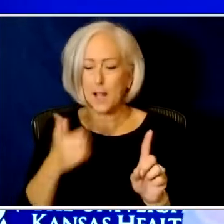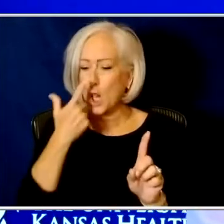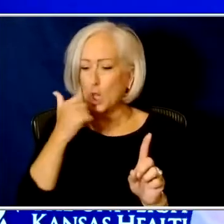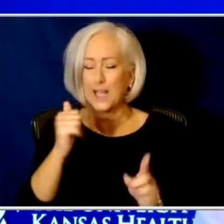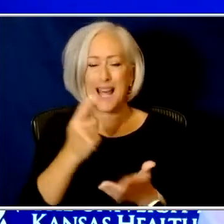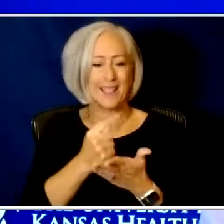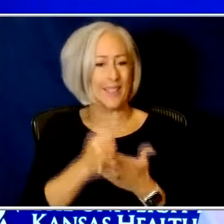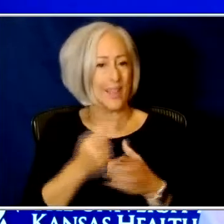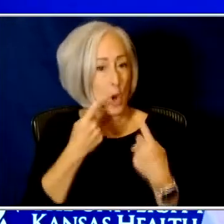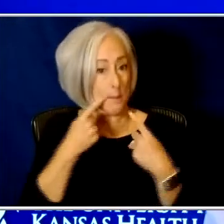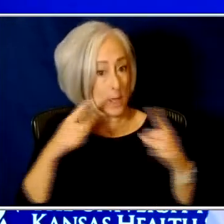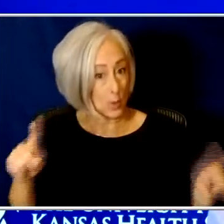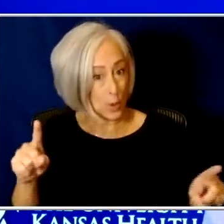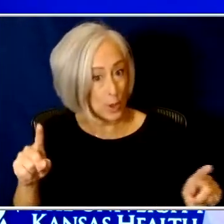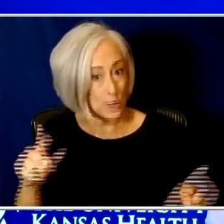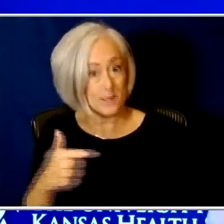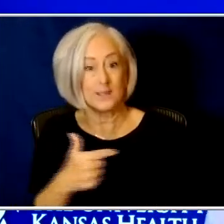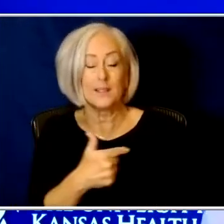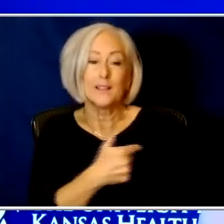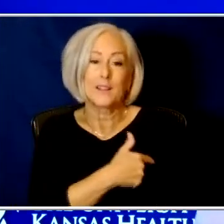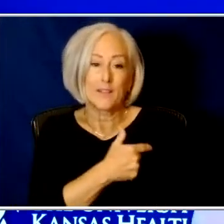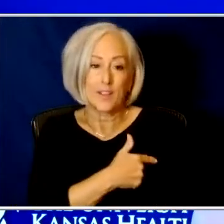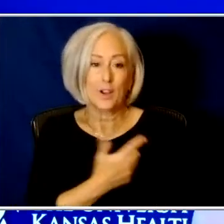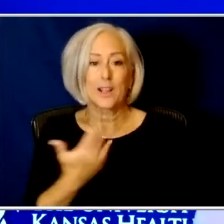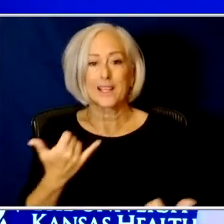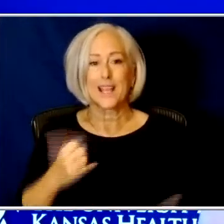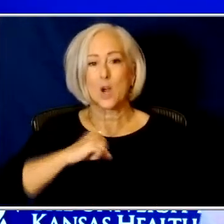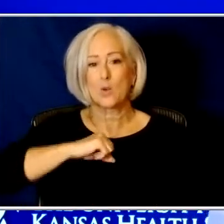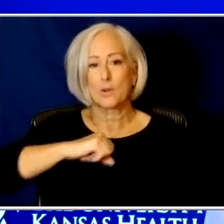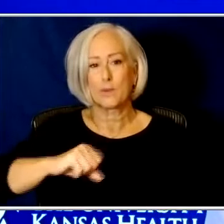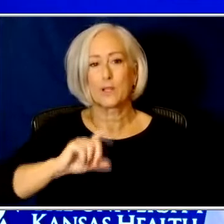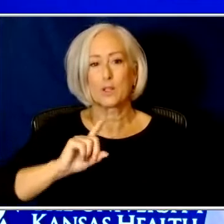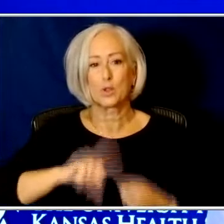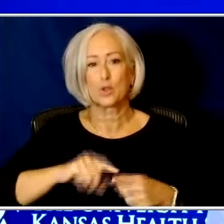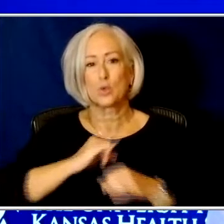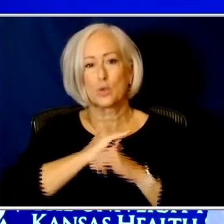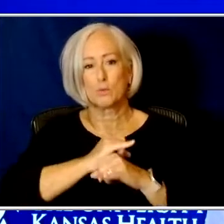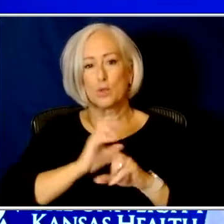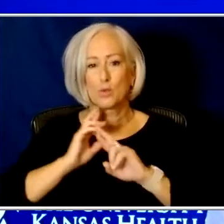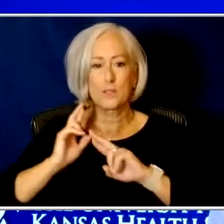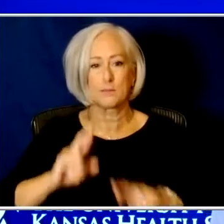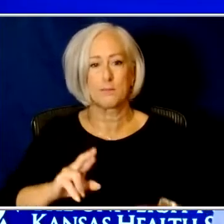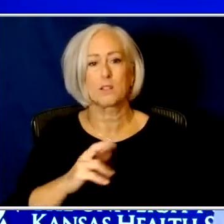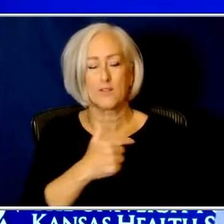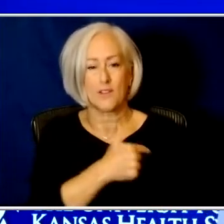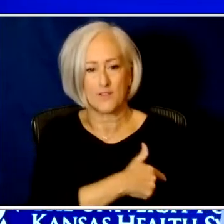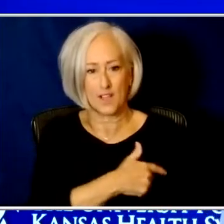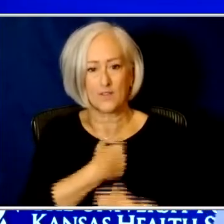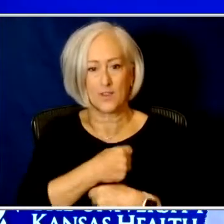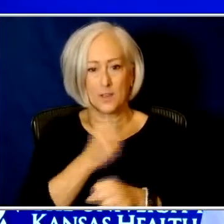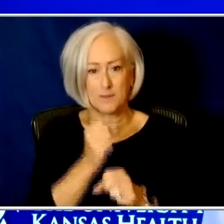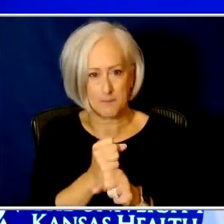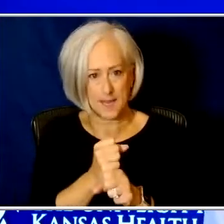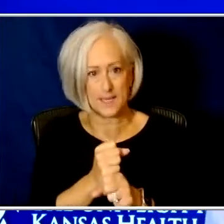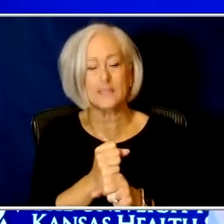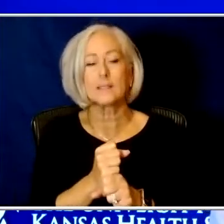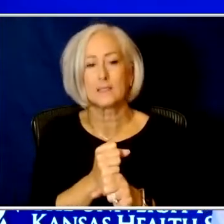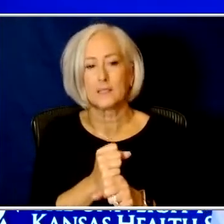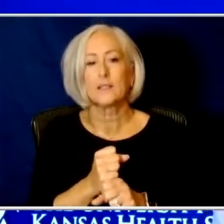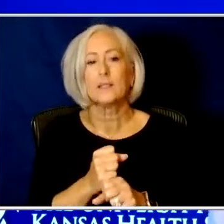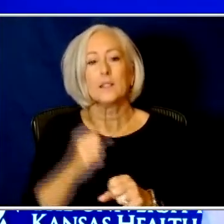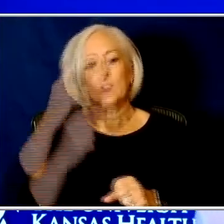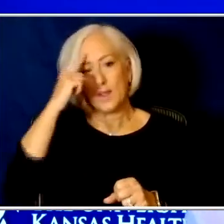vaccines, this virus is now becoming resistant to those immune responses that the vaccines produce and elicit. So I think that's